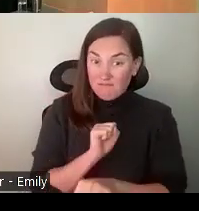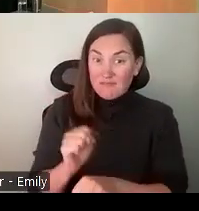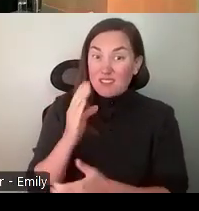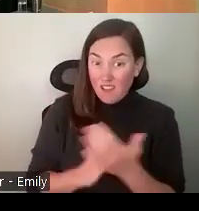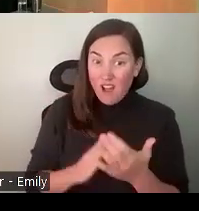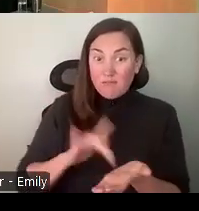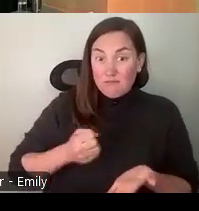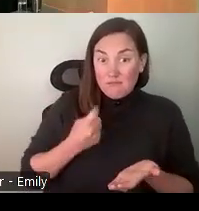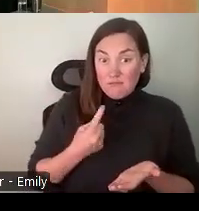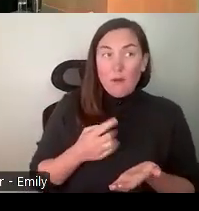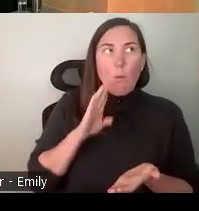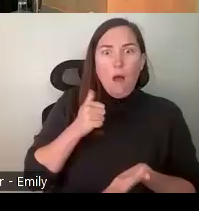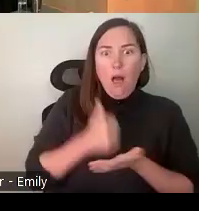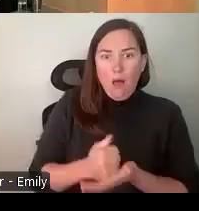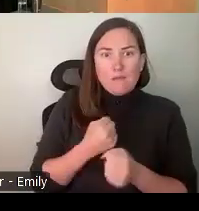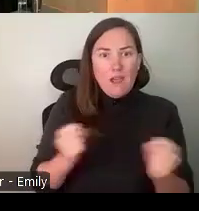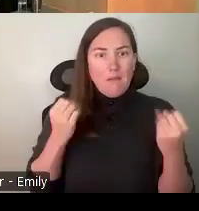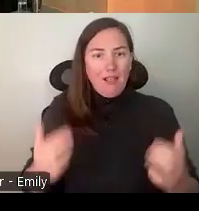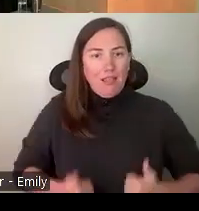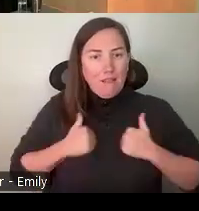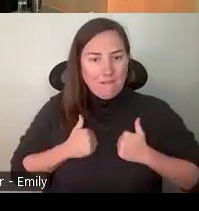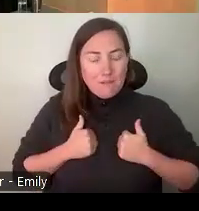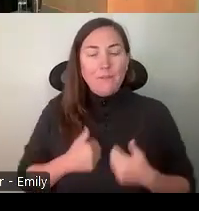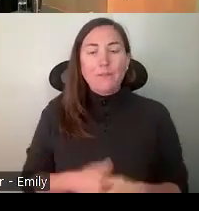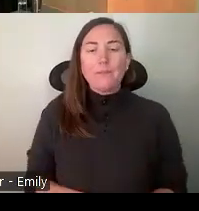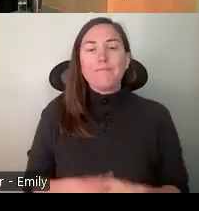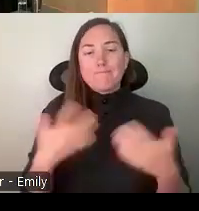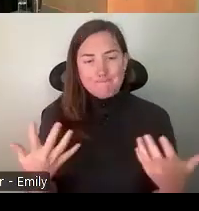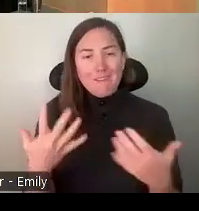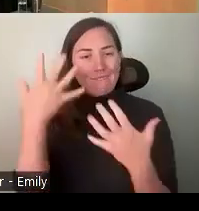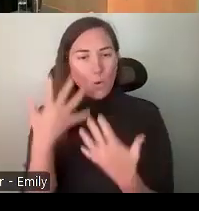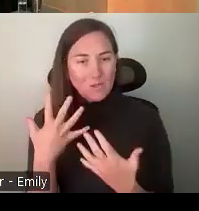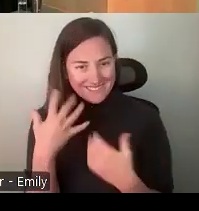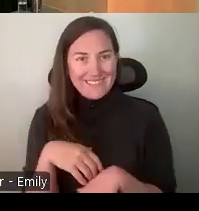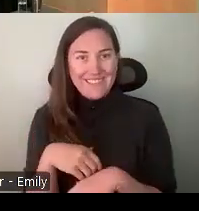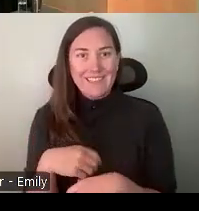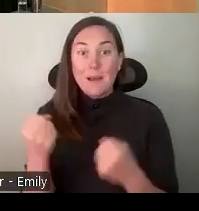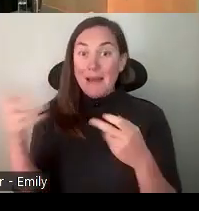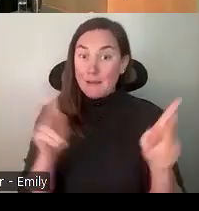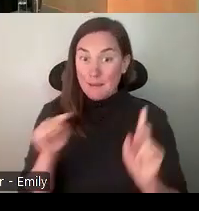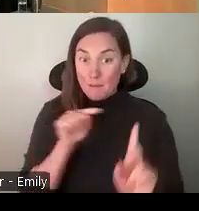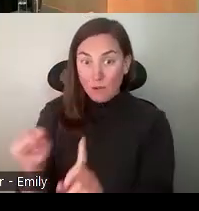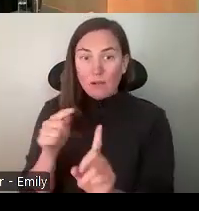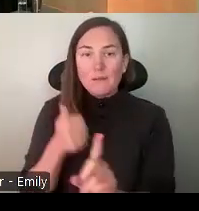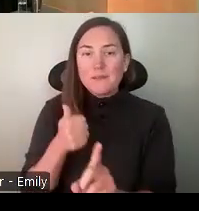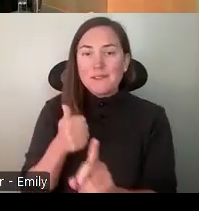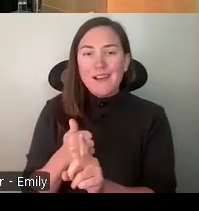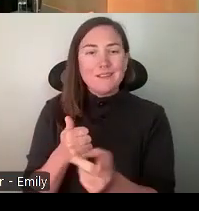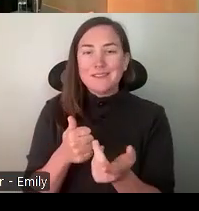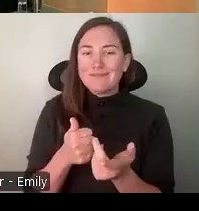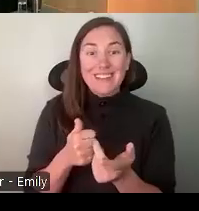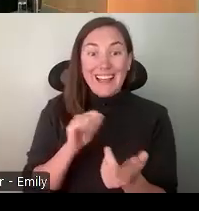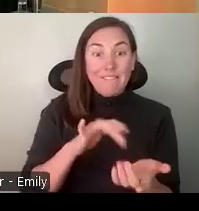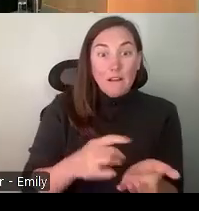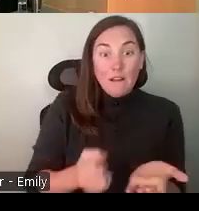life-saving. Unfortunately, though, a substantial proportion of individuals don't respond to